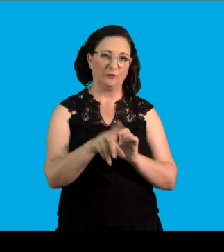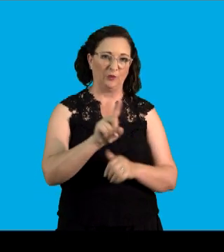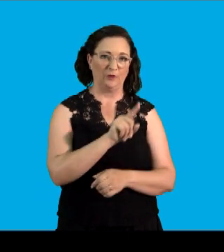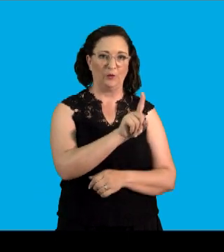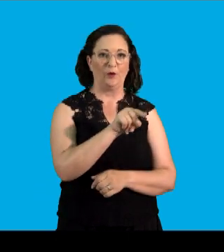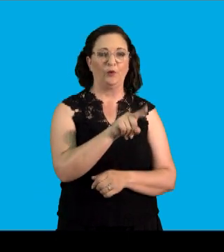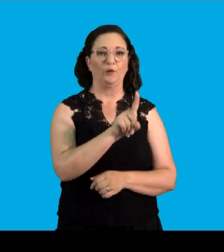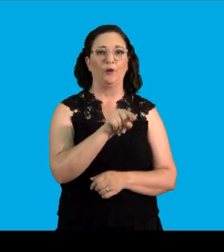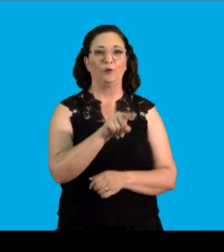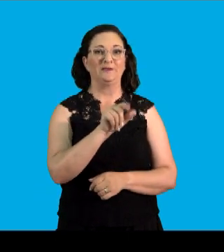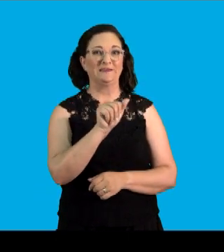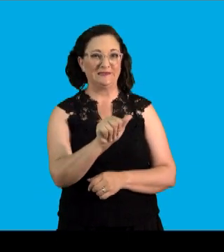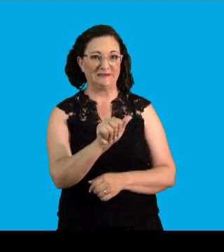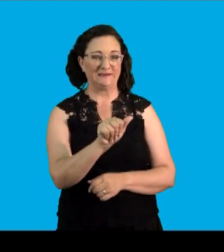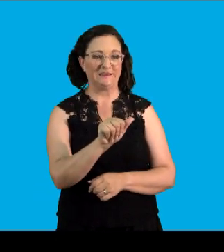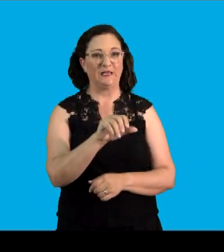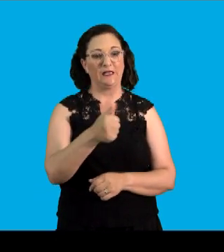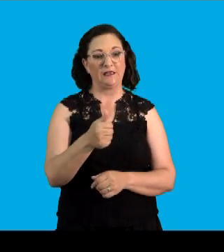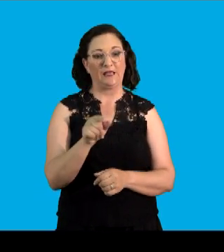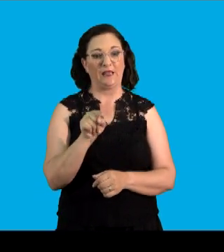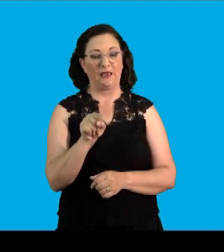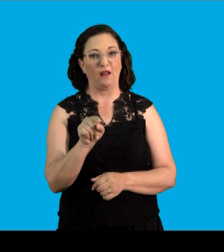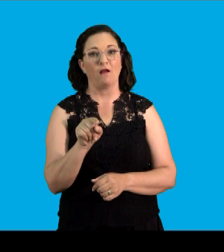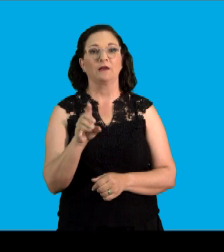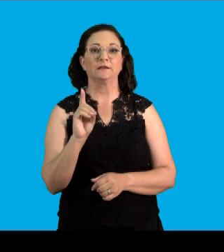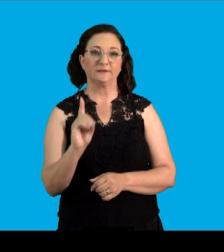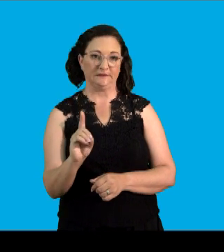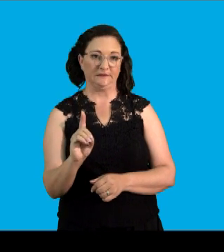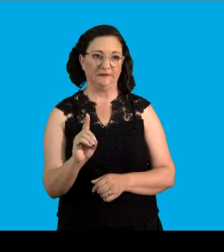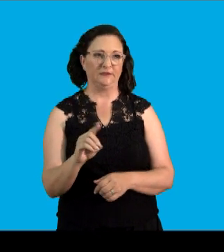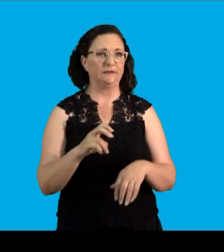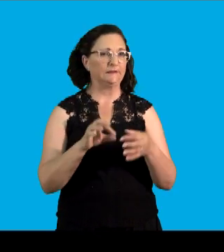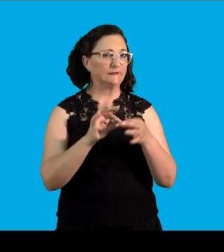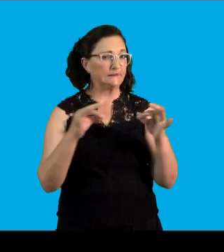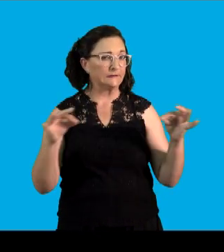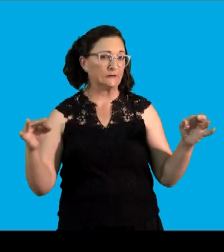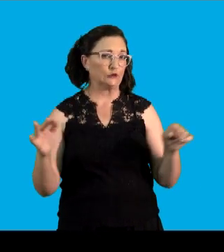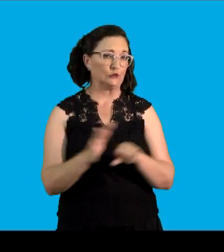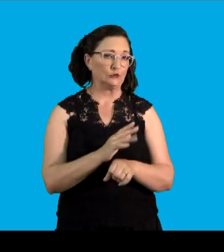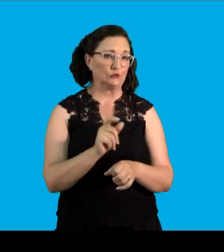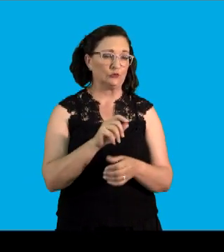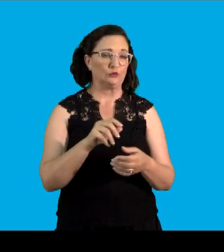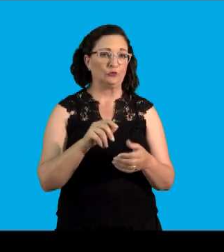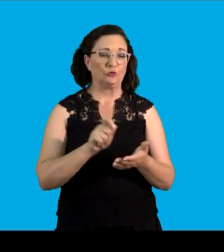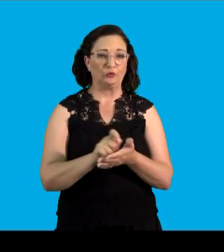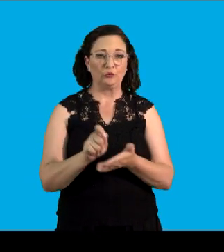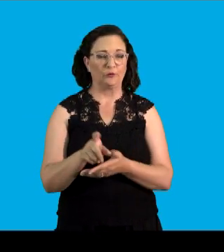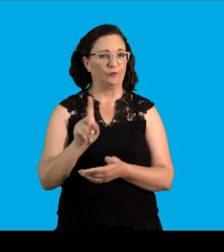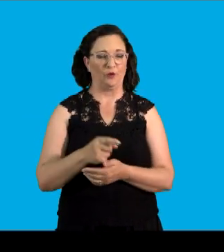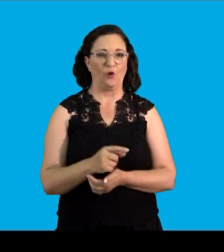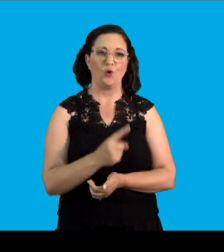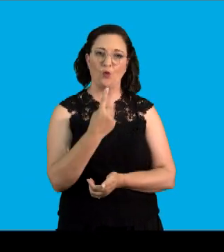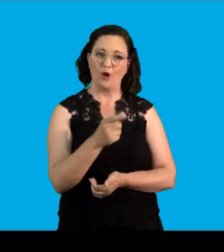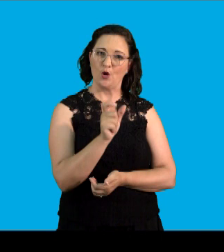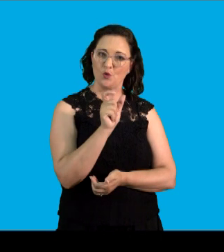1.1.6, the answer is the letter D. You don't have to rewrite the whole sentence or the whole word. You just write